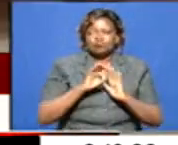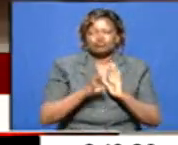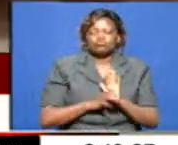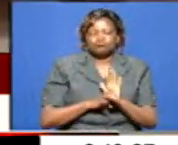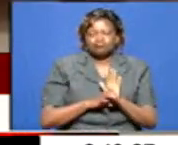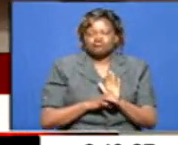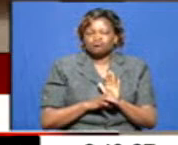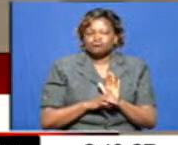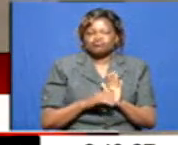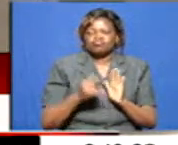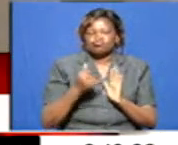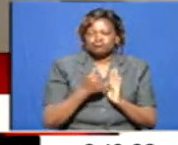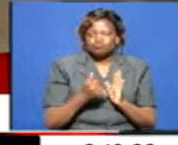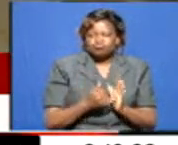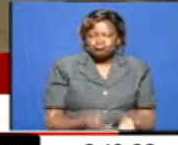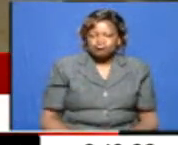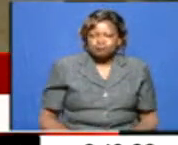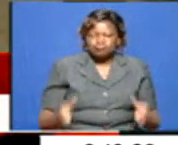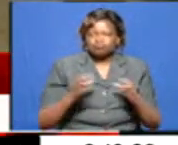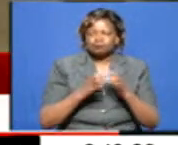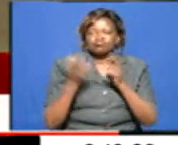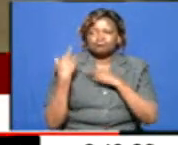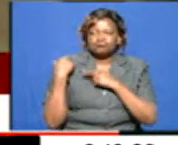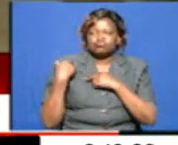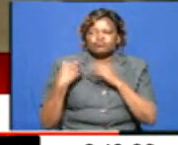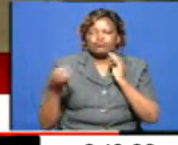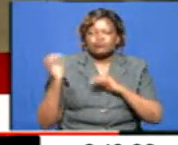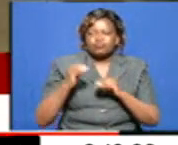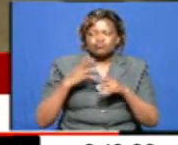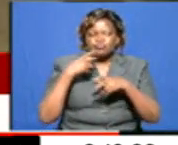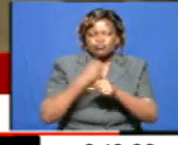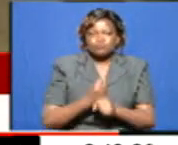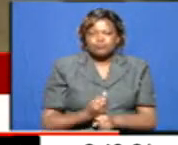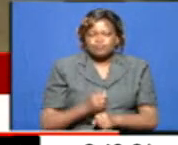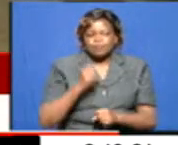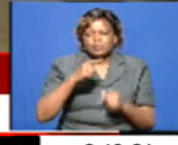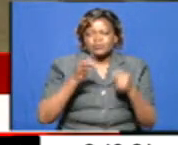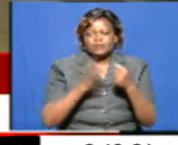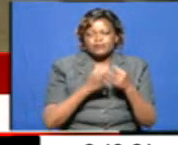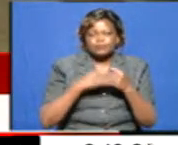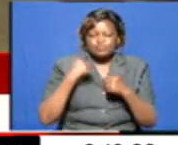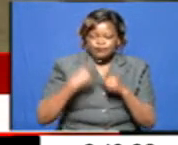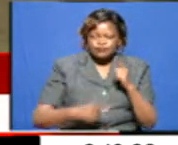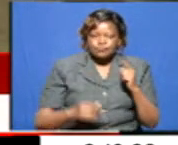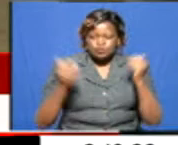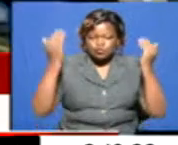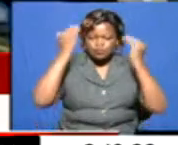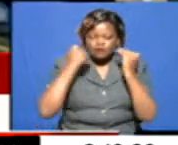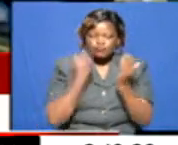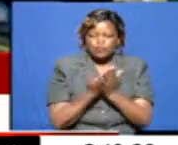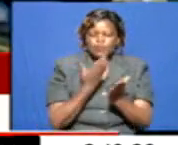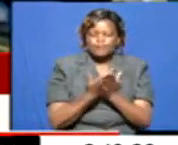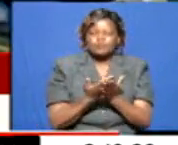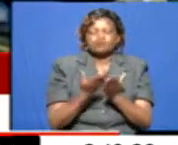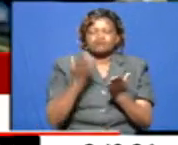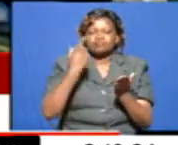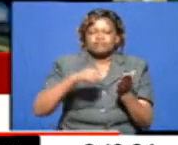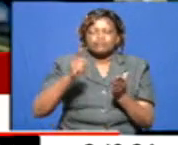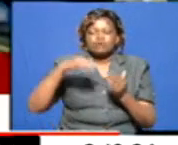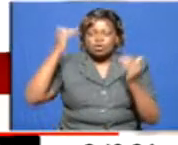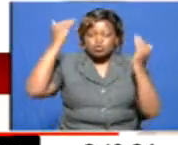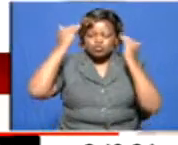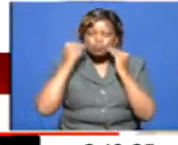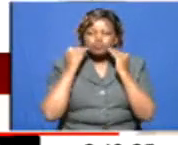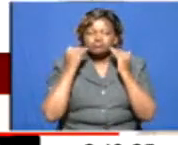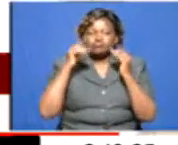composition, quorum and mandate of the electoral body. On August 20th this year, the Court of Appeal upheld the High Court ruling that nullified the